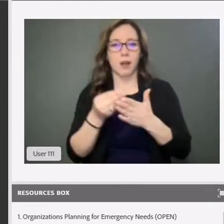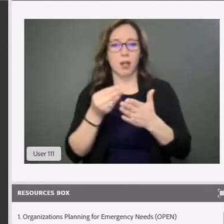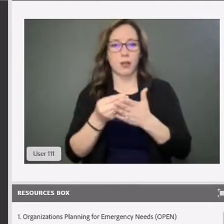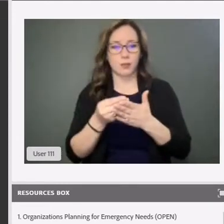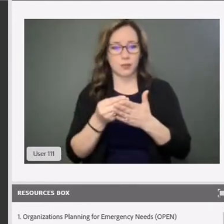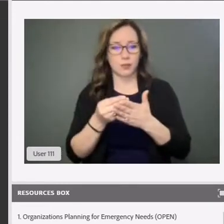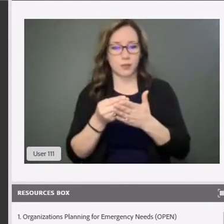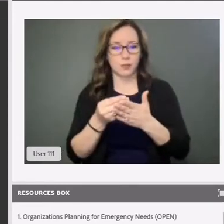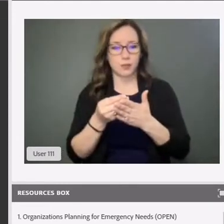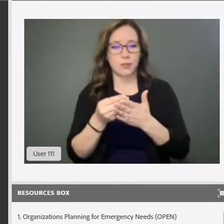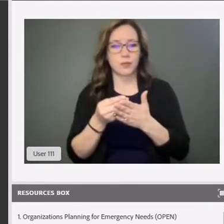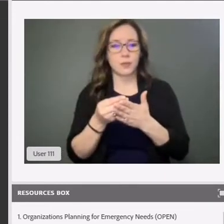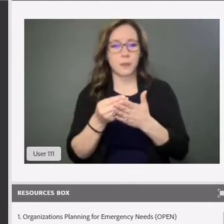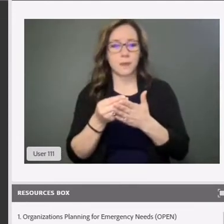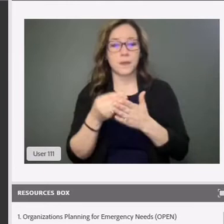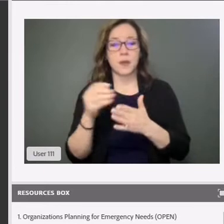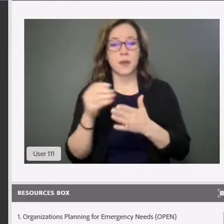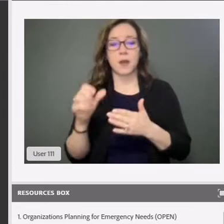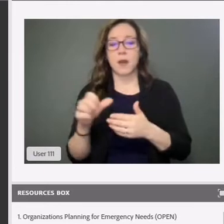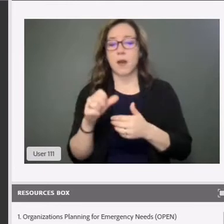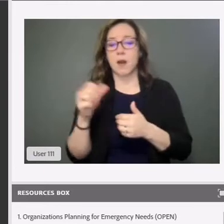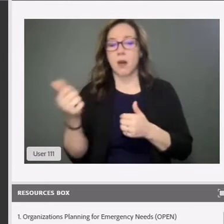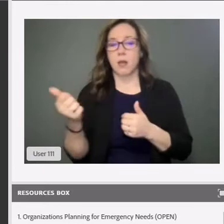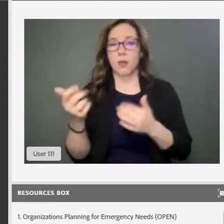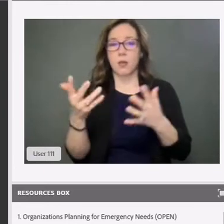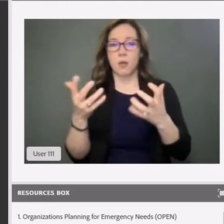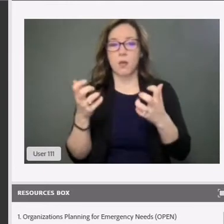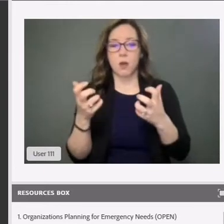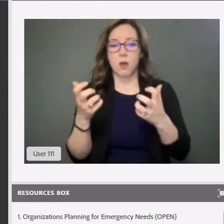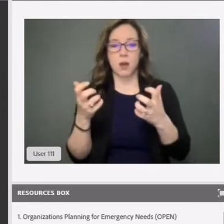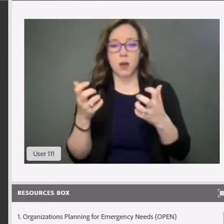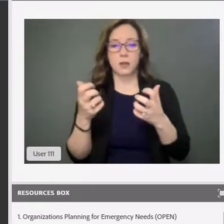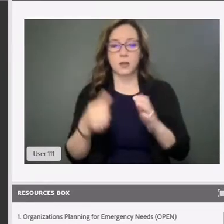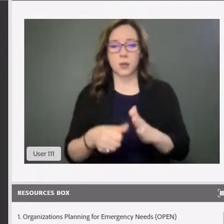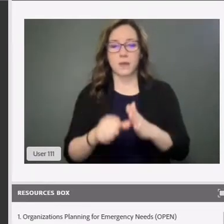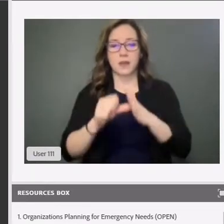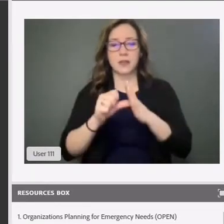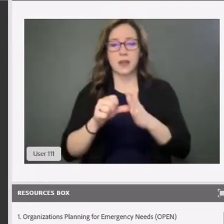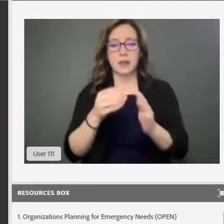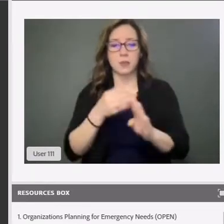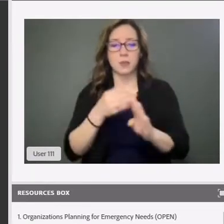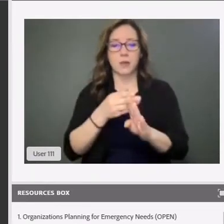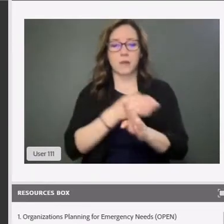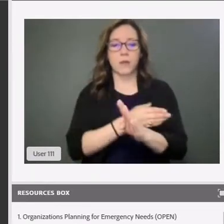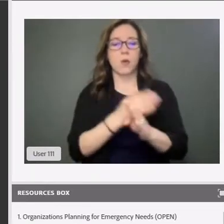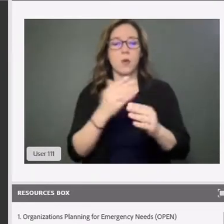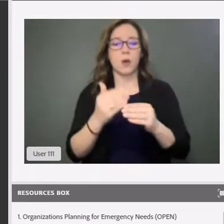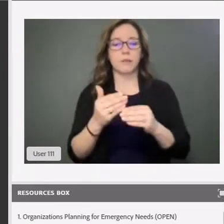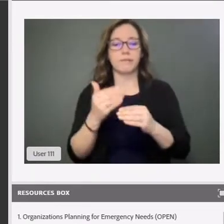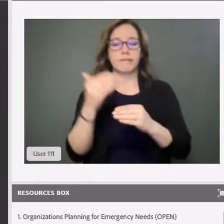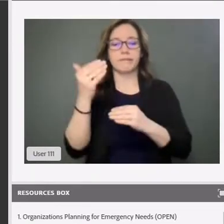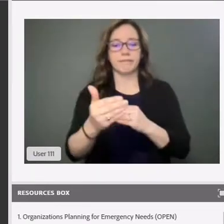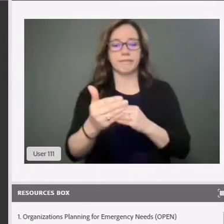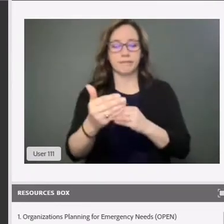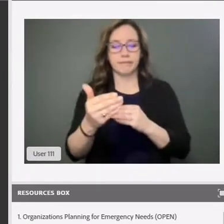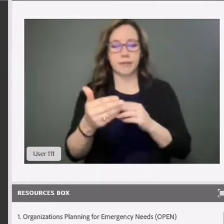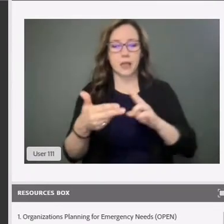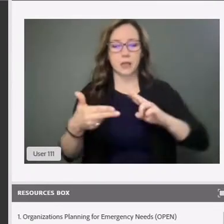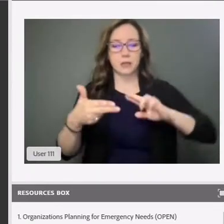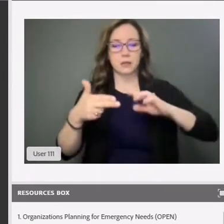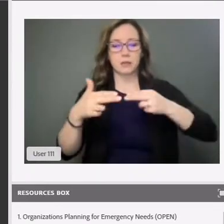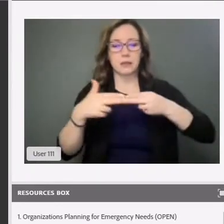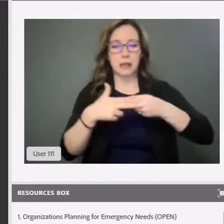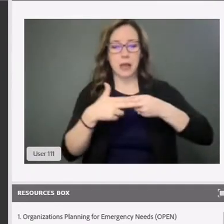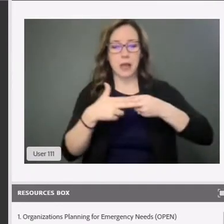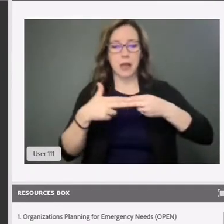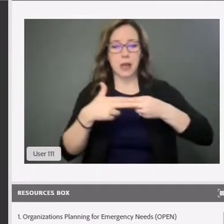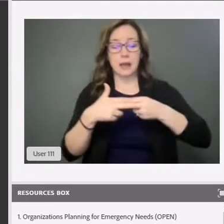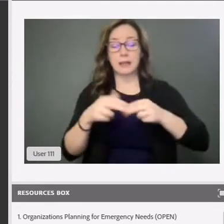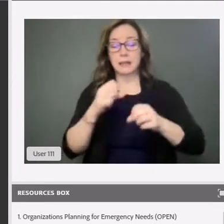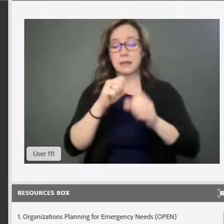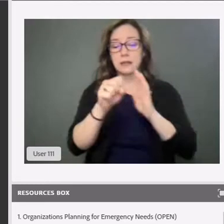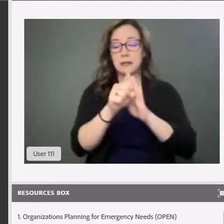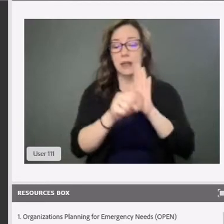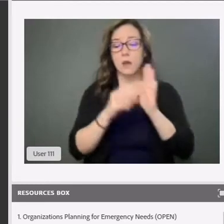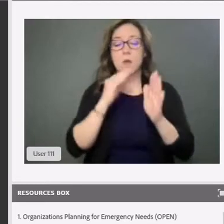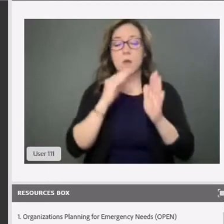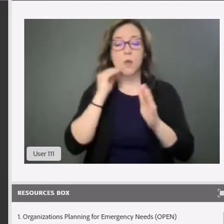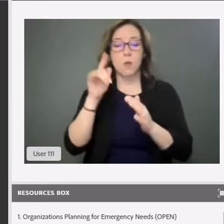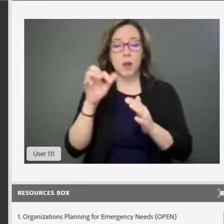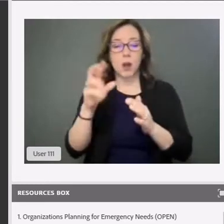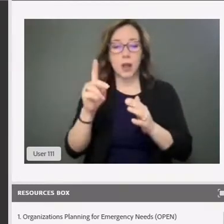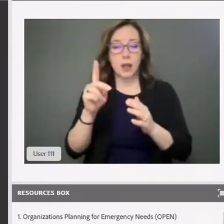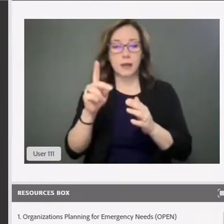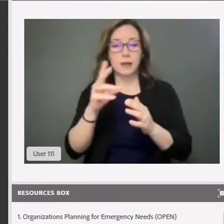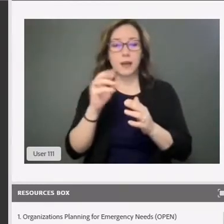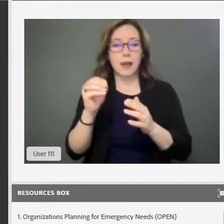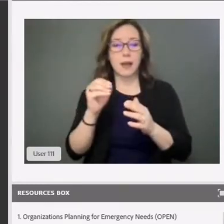So one of the other things I want to emphasize before we move to the next slide is that for the State Homeland Security Program and Urban